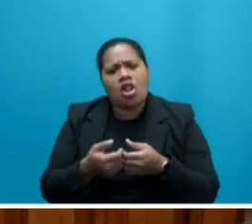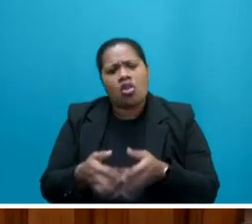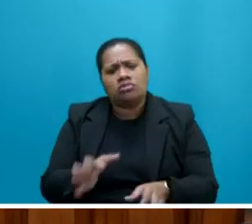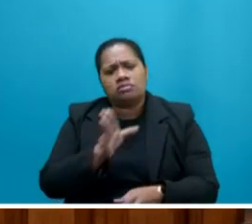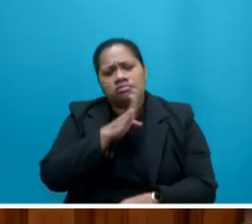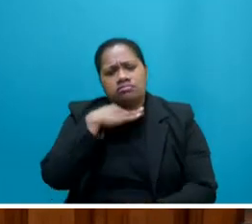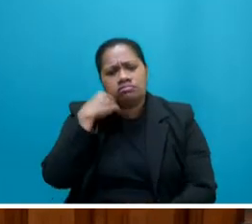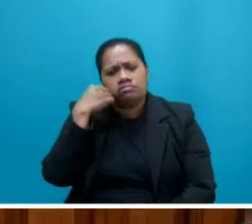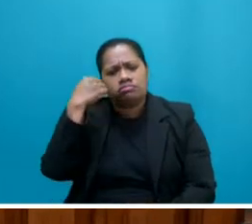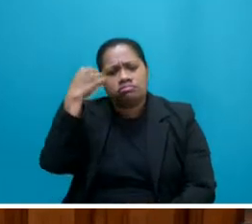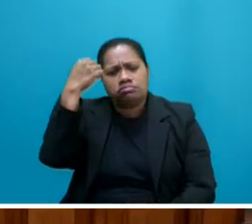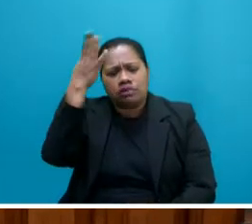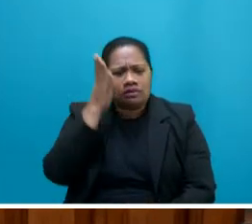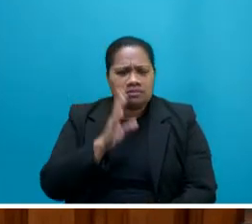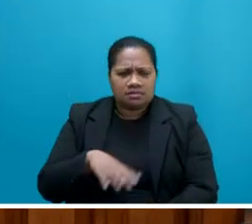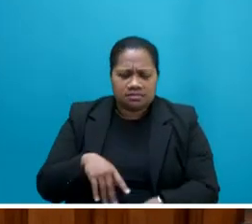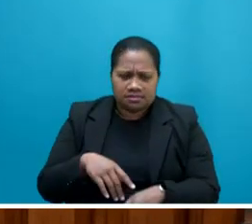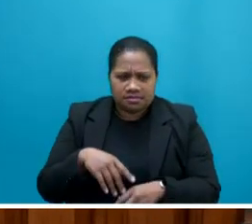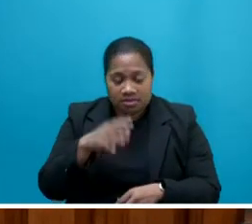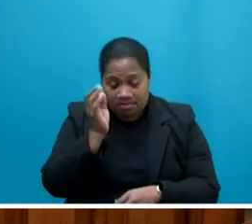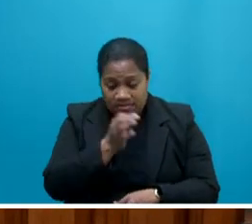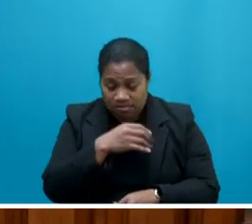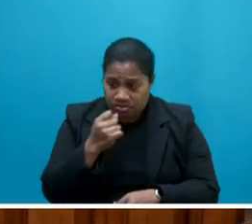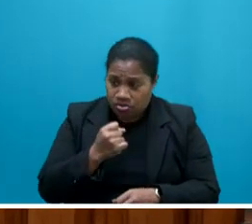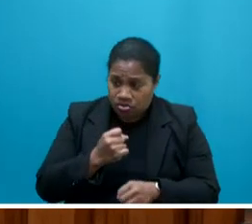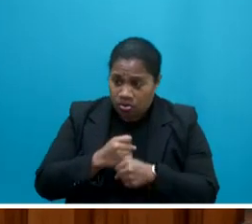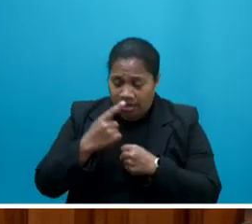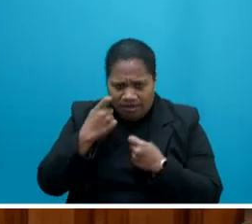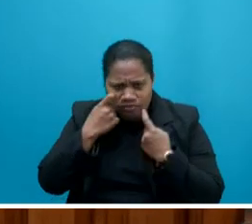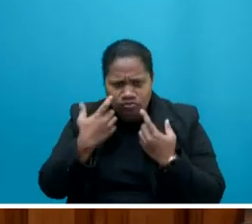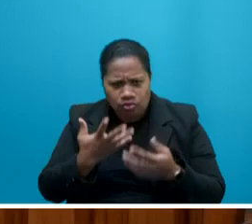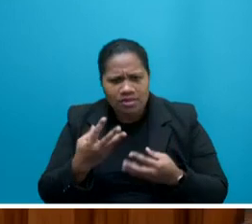secular belief that God has no business to interfere